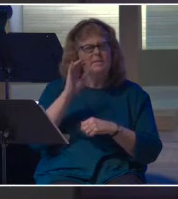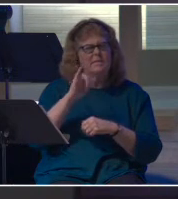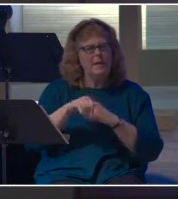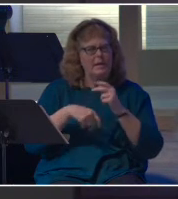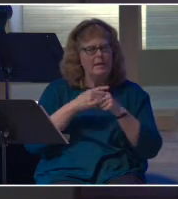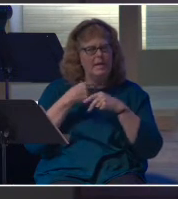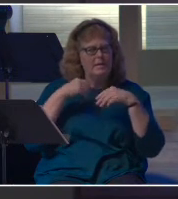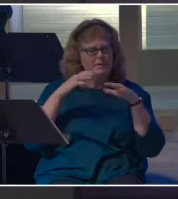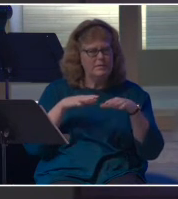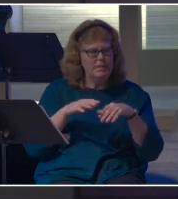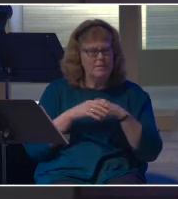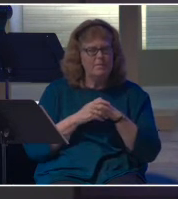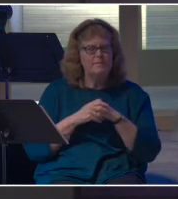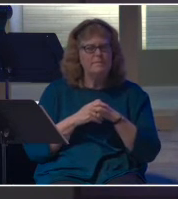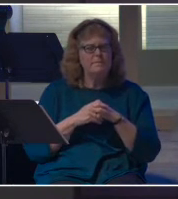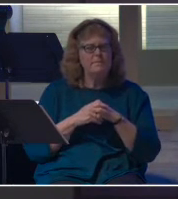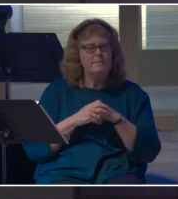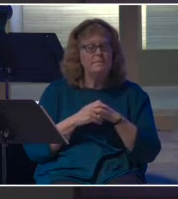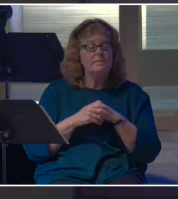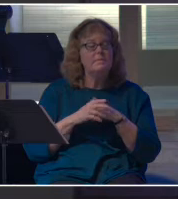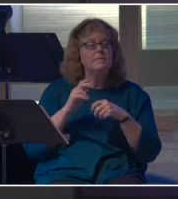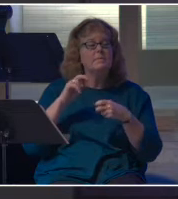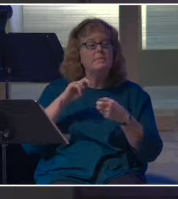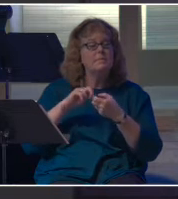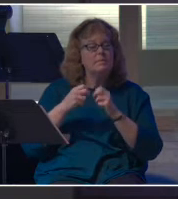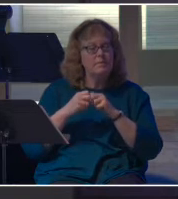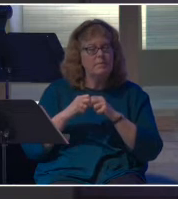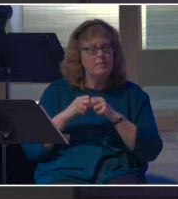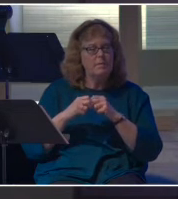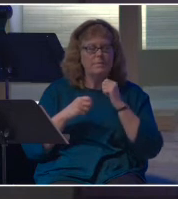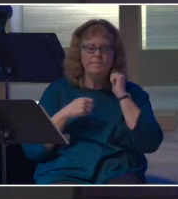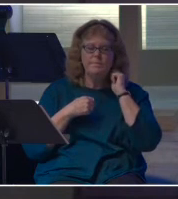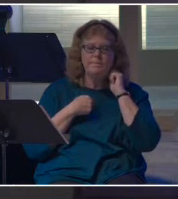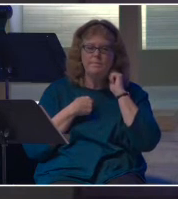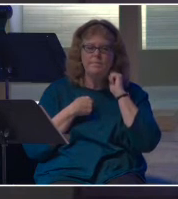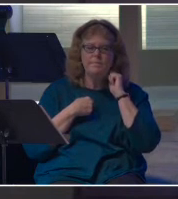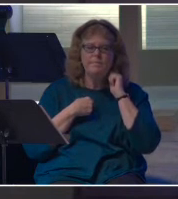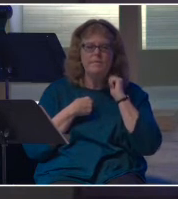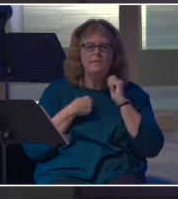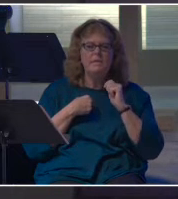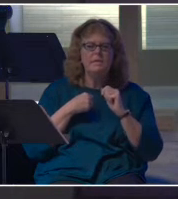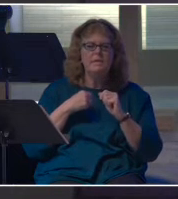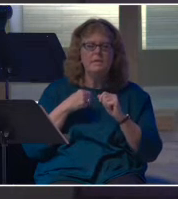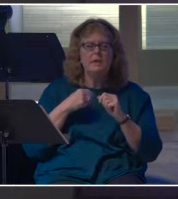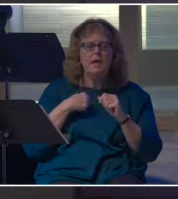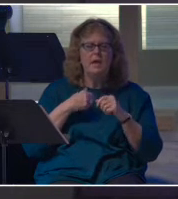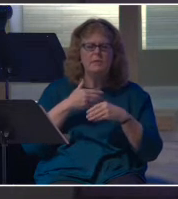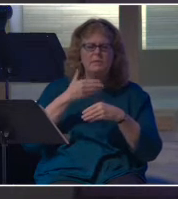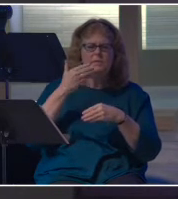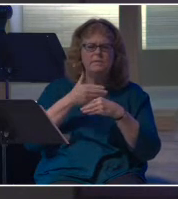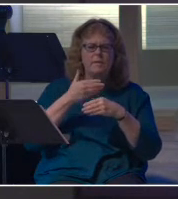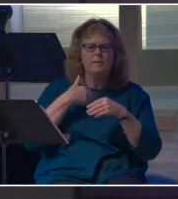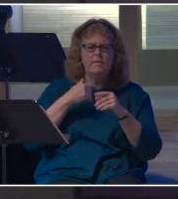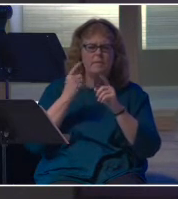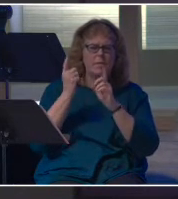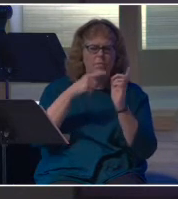snow? The problem was is that I was in front of a different type of window, my windshield.